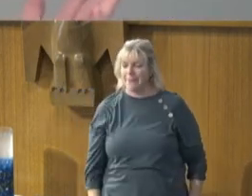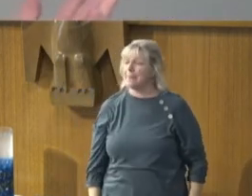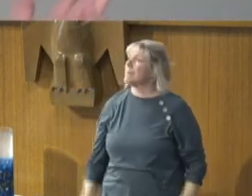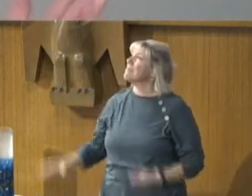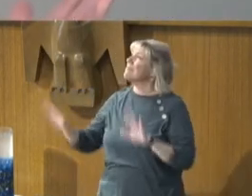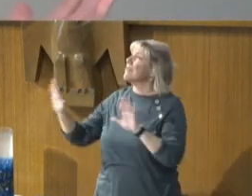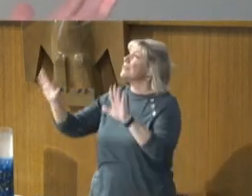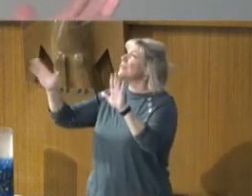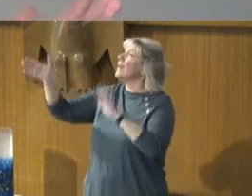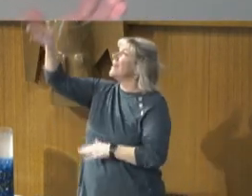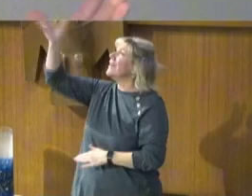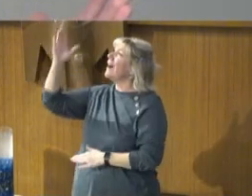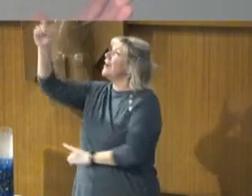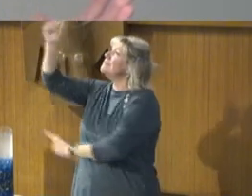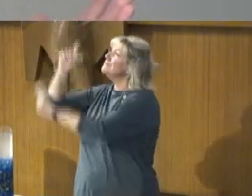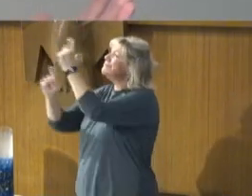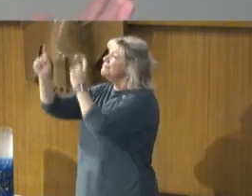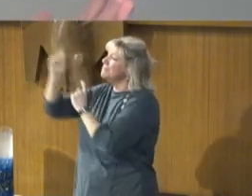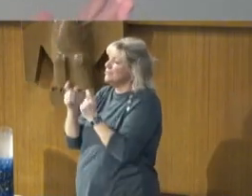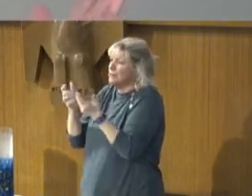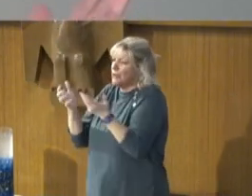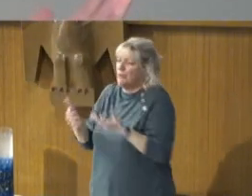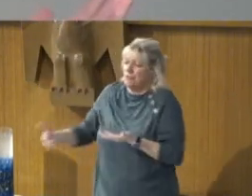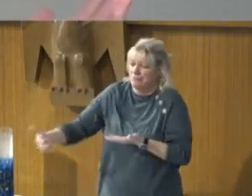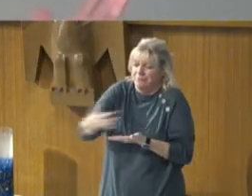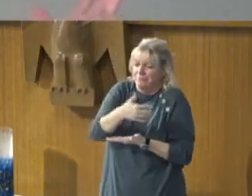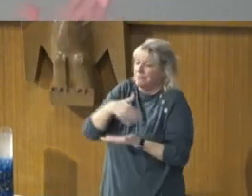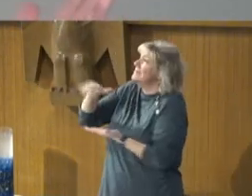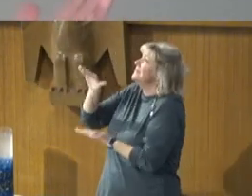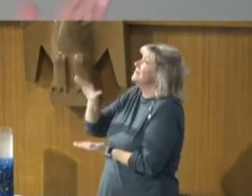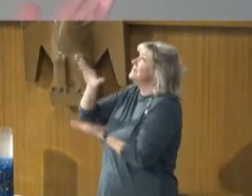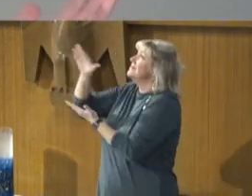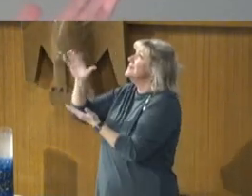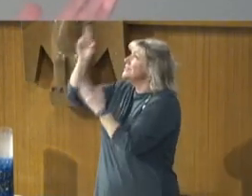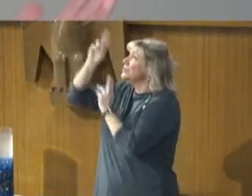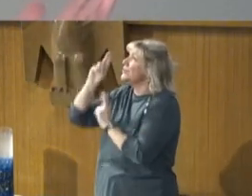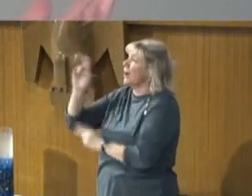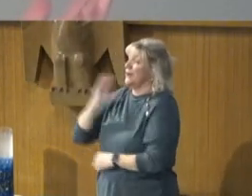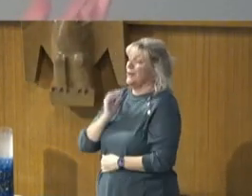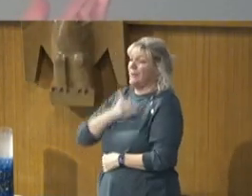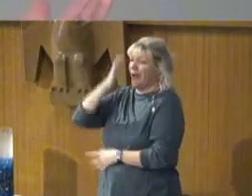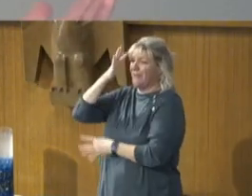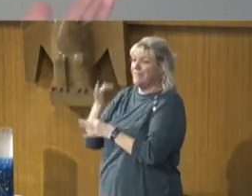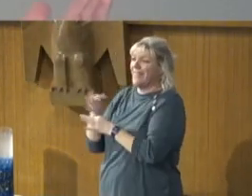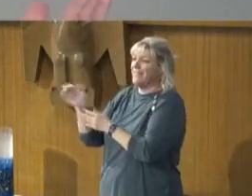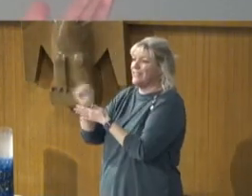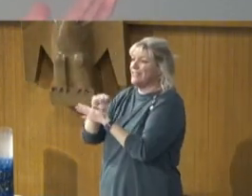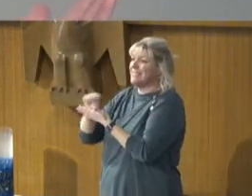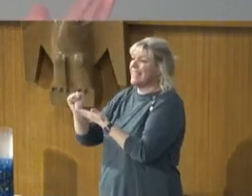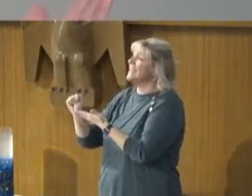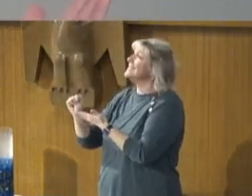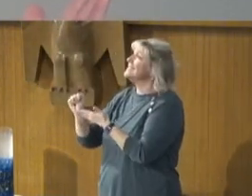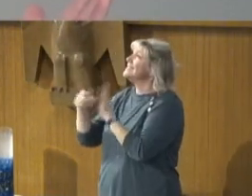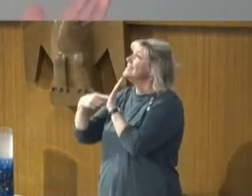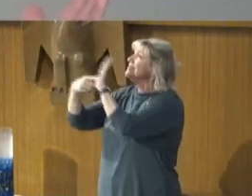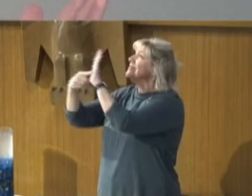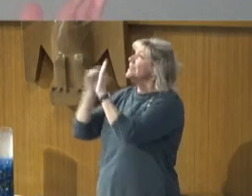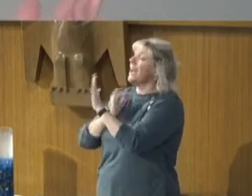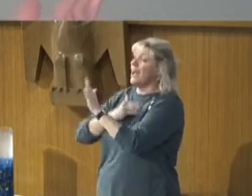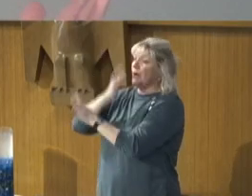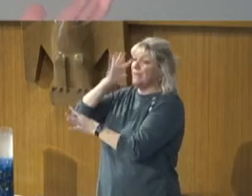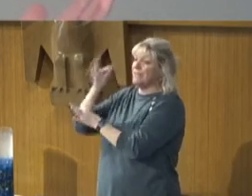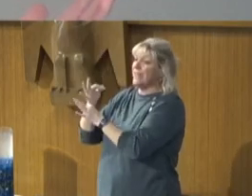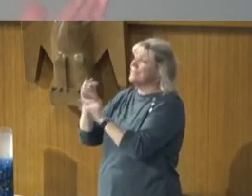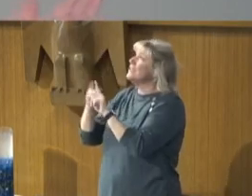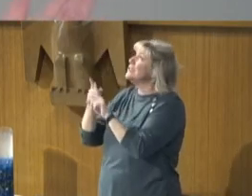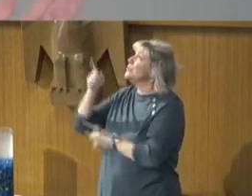great God of giving, we offer our resources this morning in honor of our faithful saints and as signs of our faithfulness to you